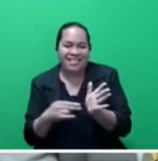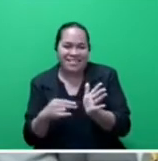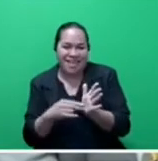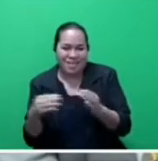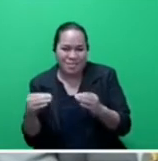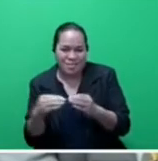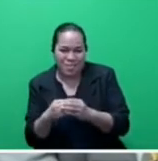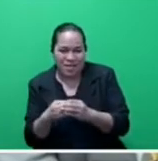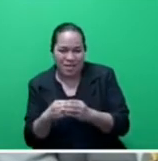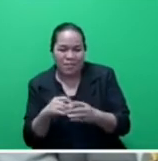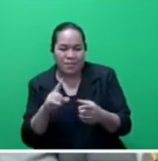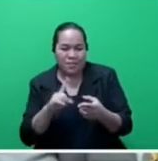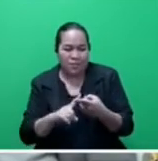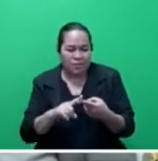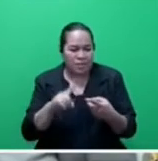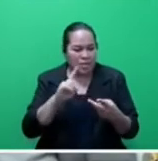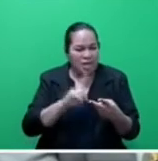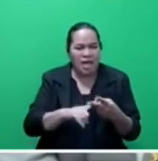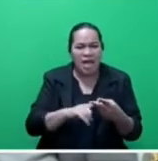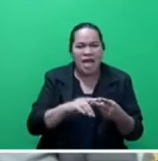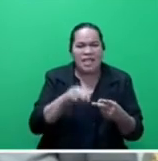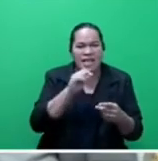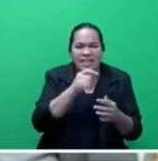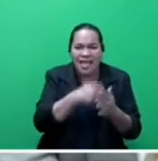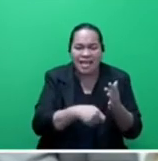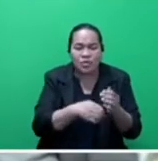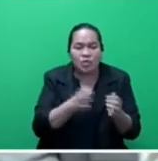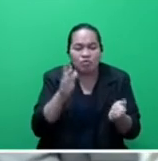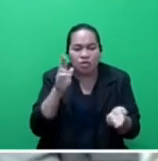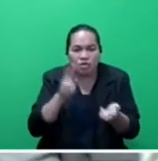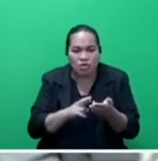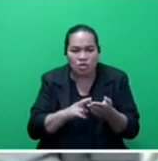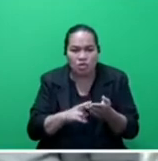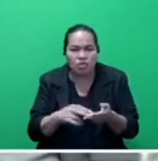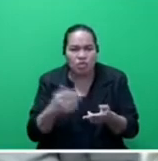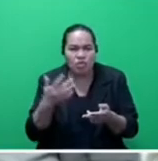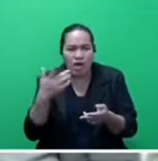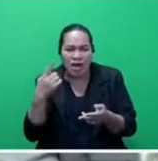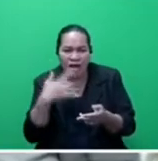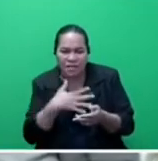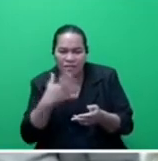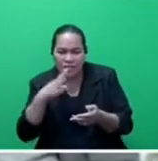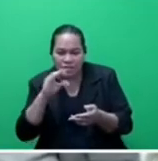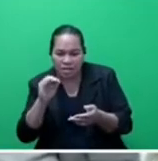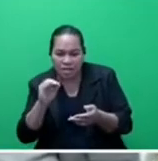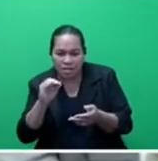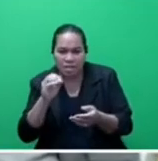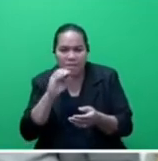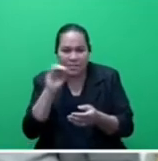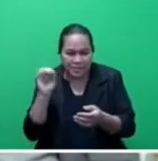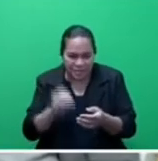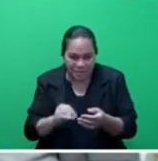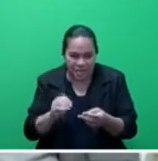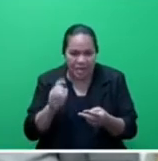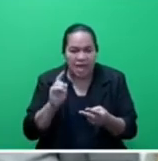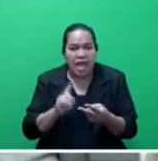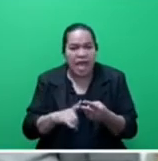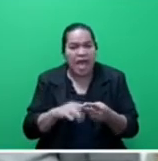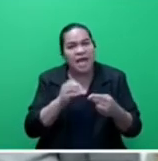Corporate tax was reduced to 17%, and a 150% tax deduction on capital items acquired for the